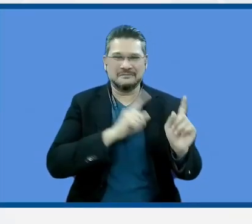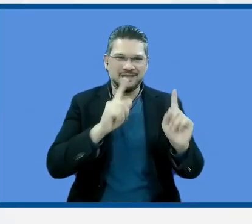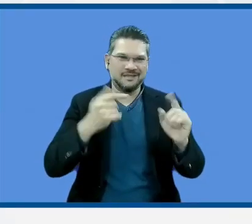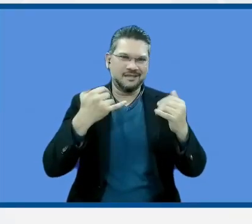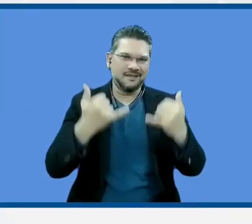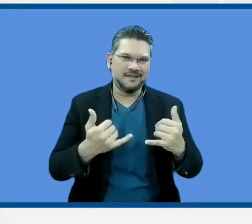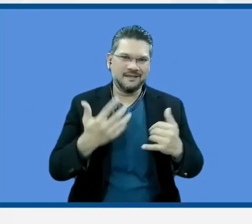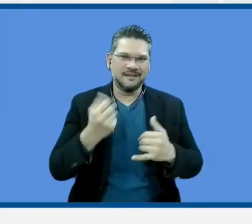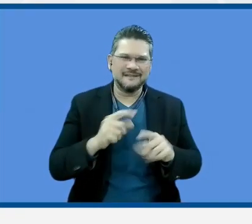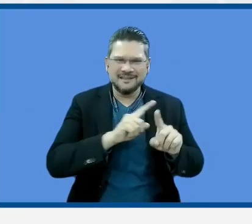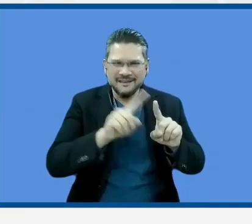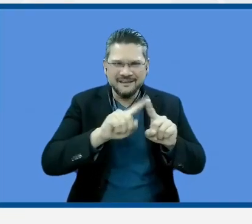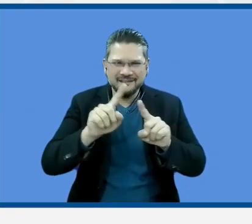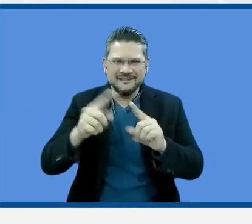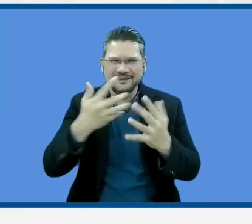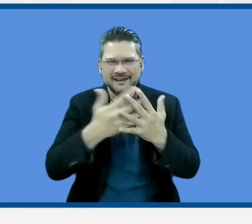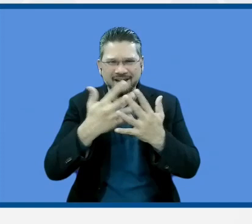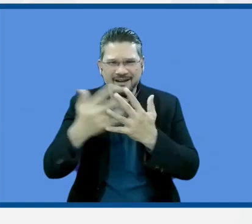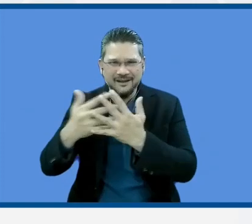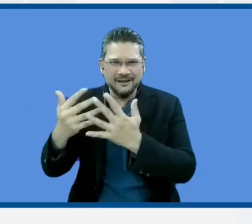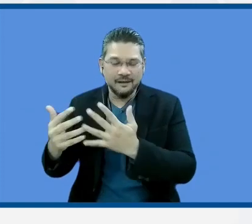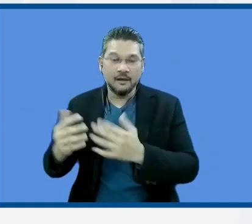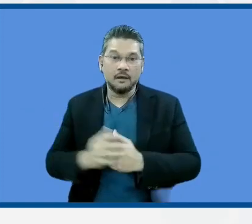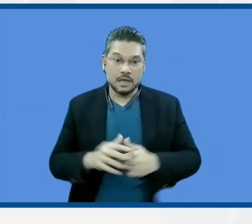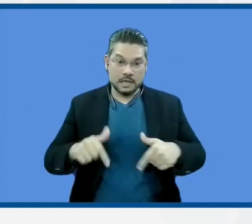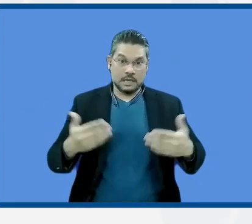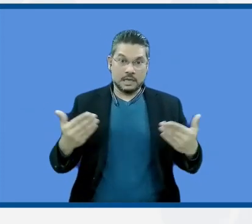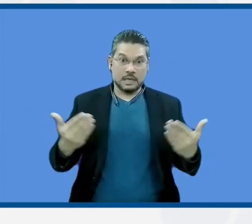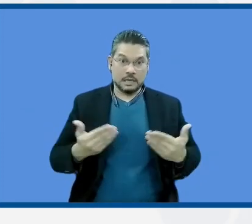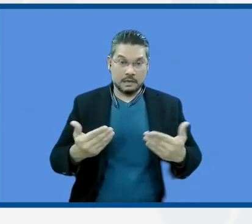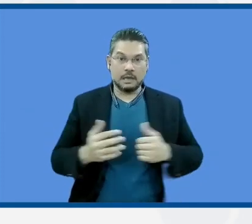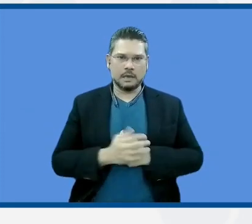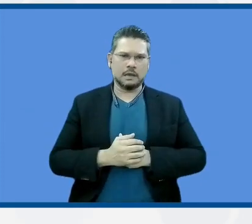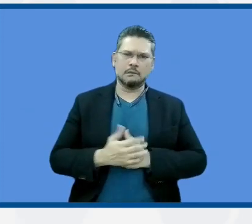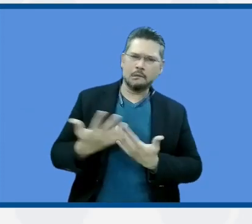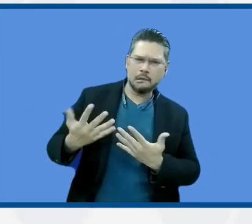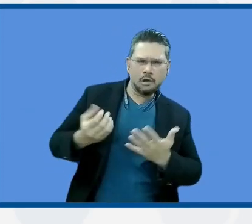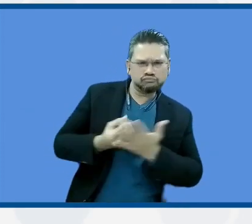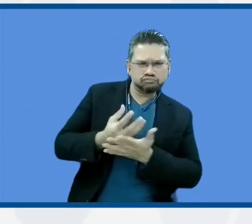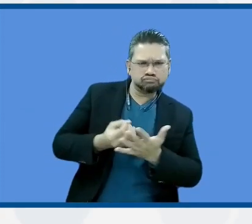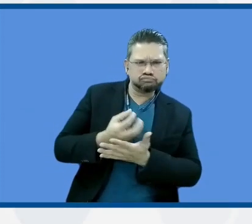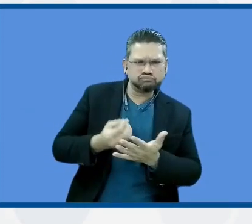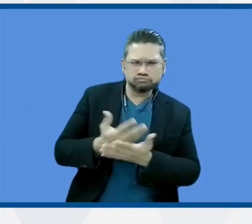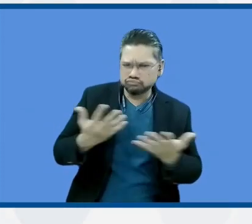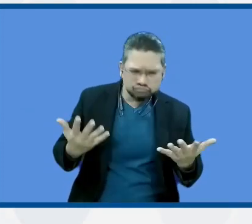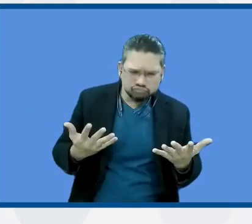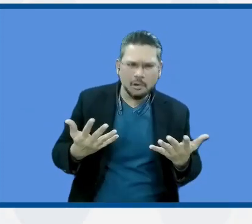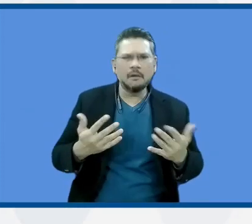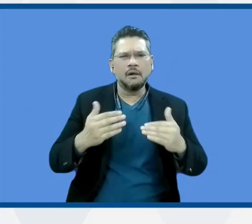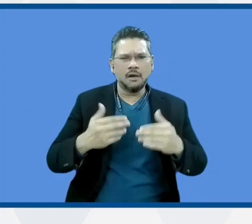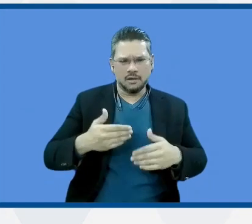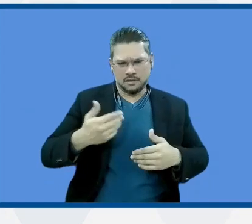We are here to talk about, and for the next few days, understand more how